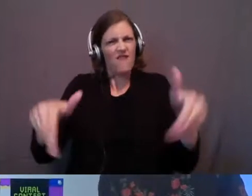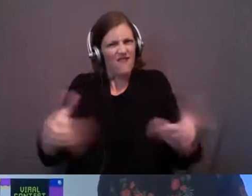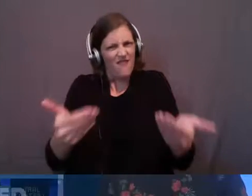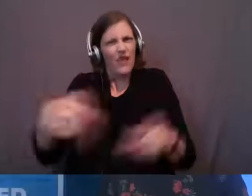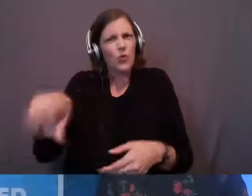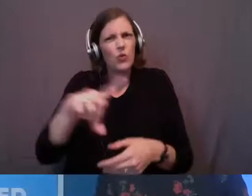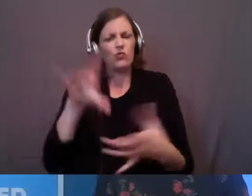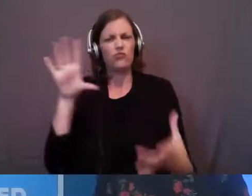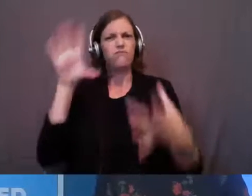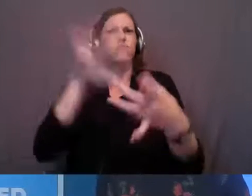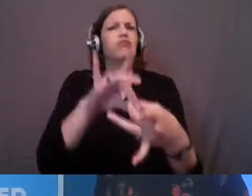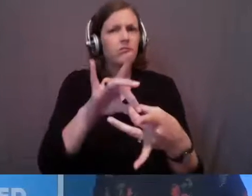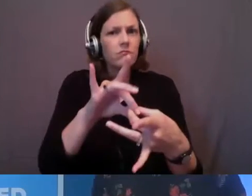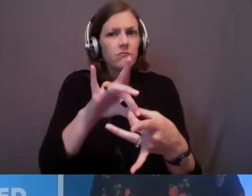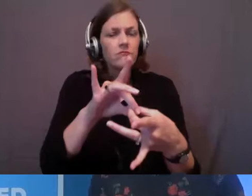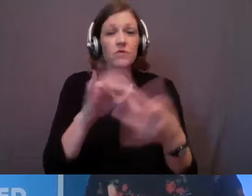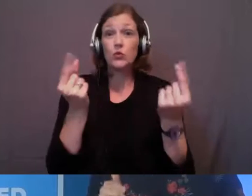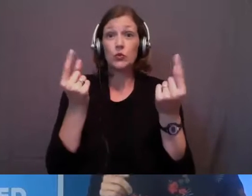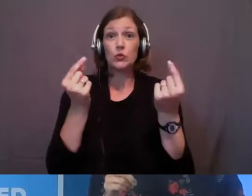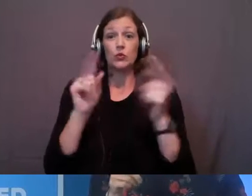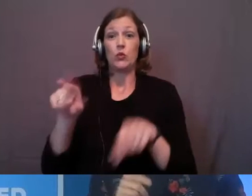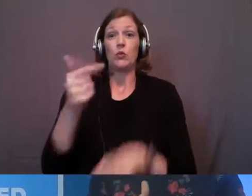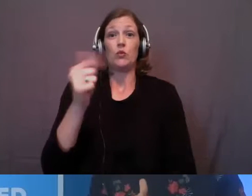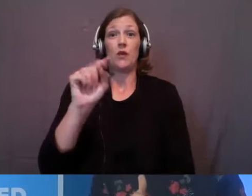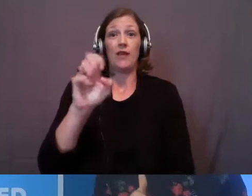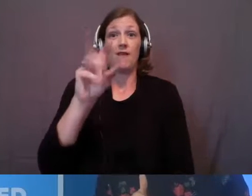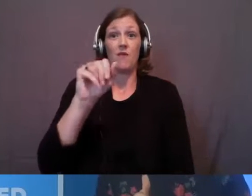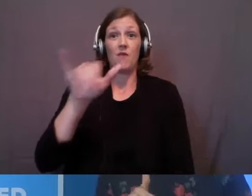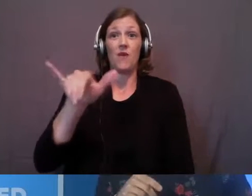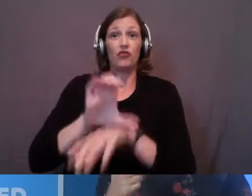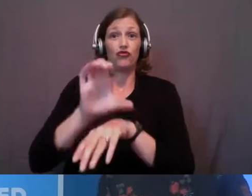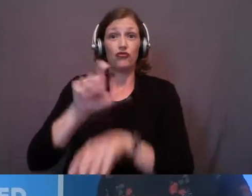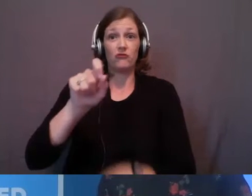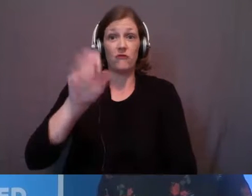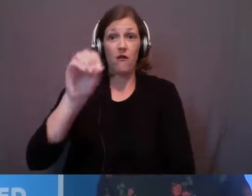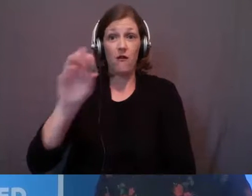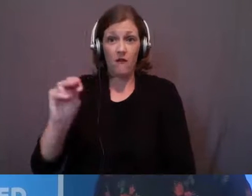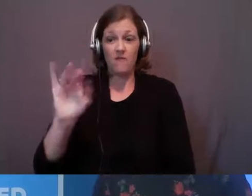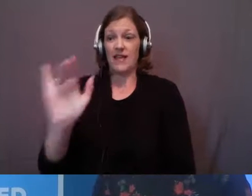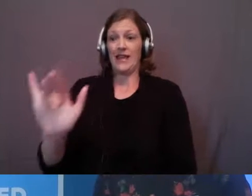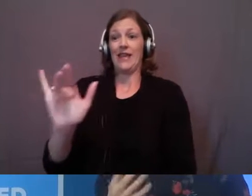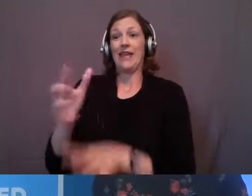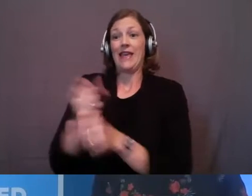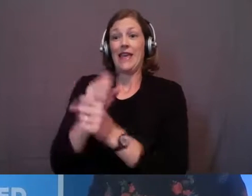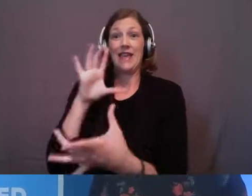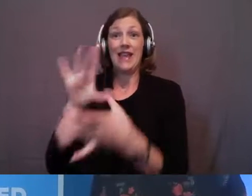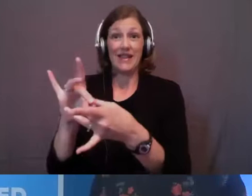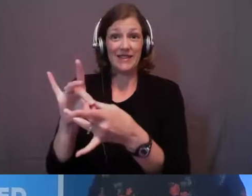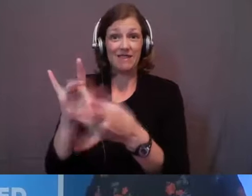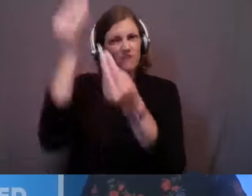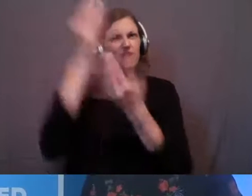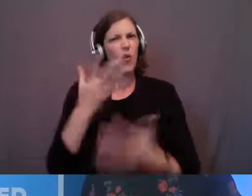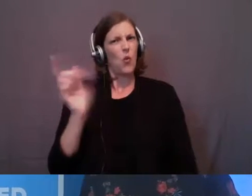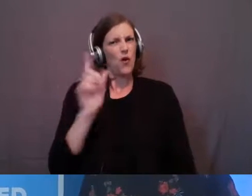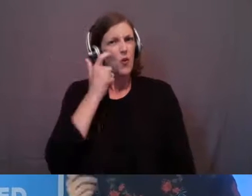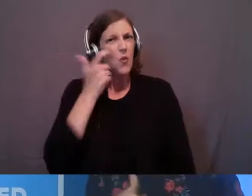get connected. All you have to do is go to gatewaychurch.com, click on Get Connected, and let us know where you're watching from so